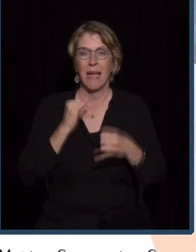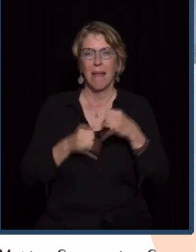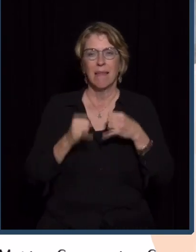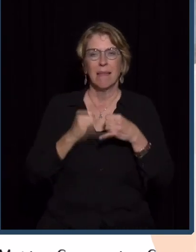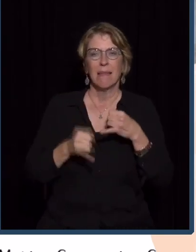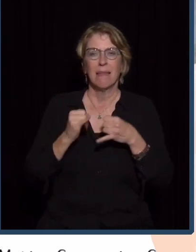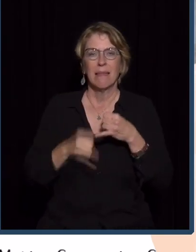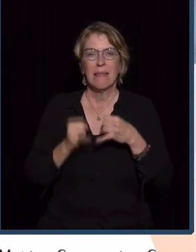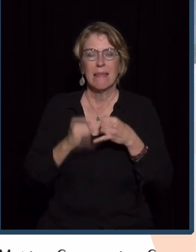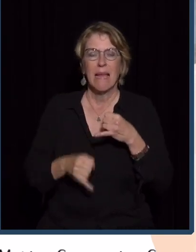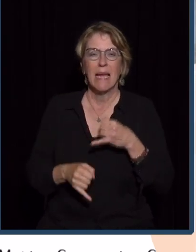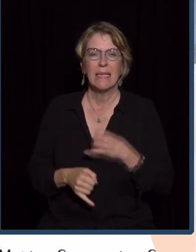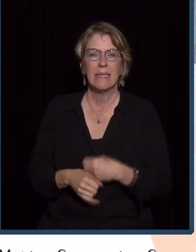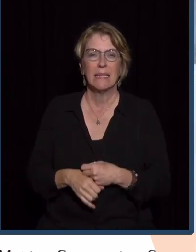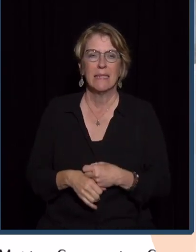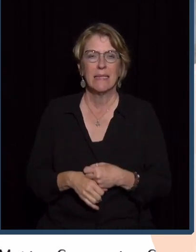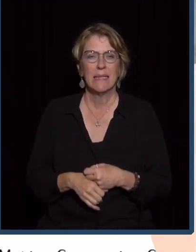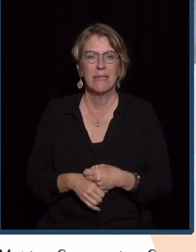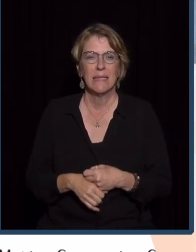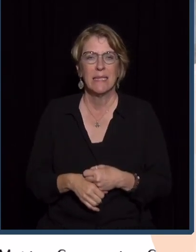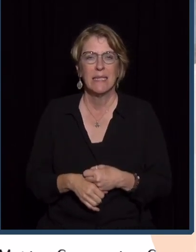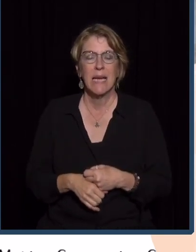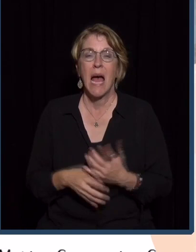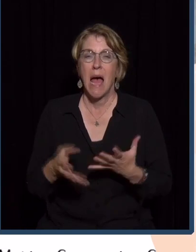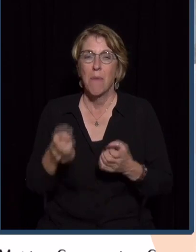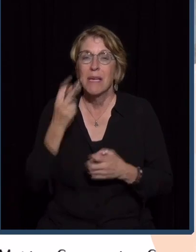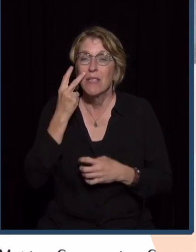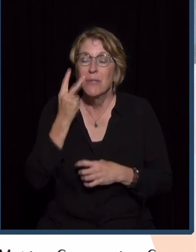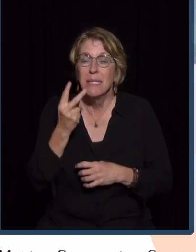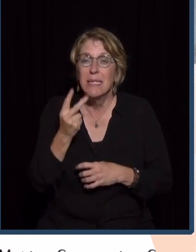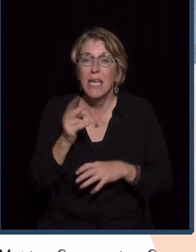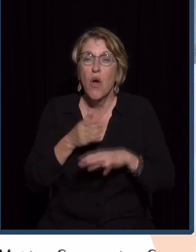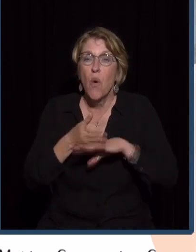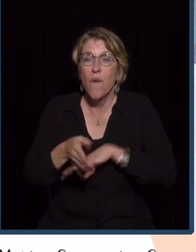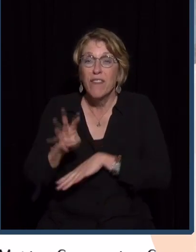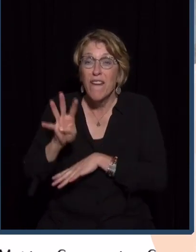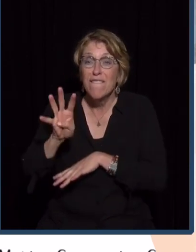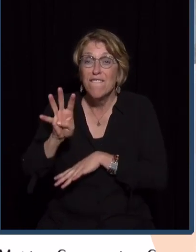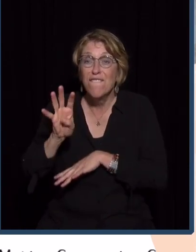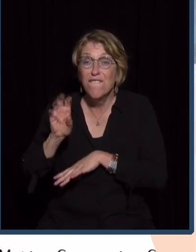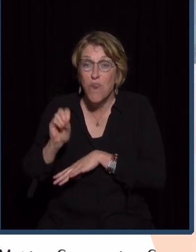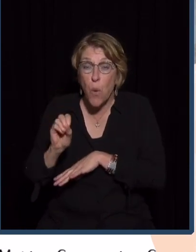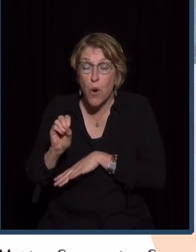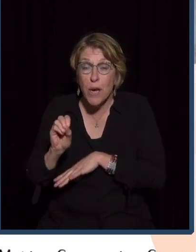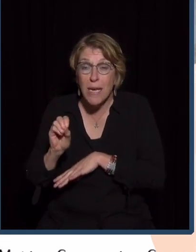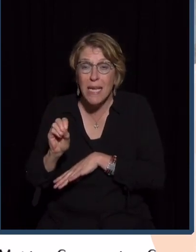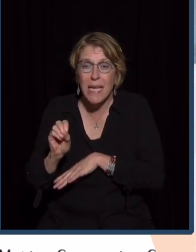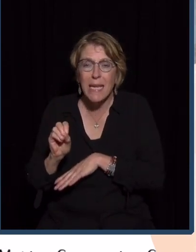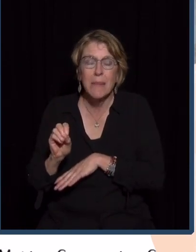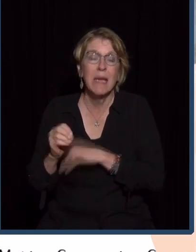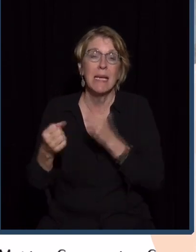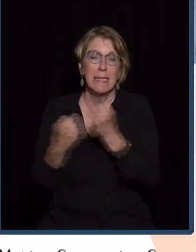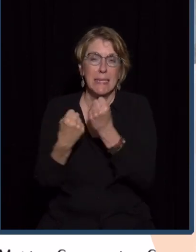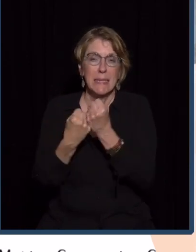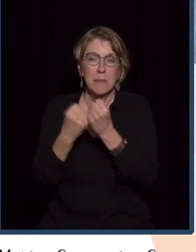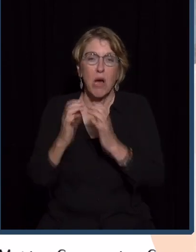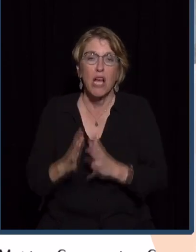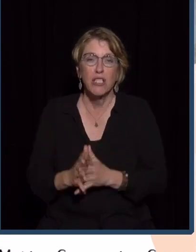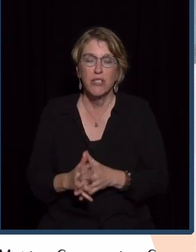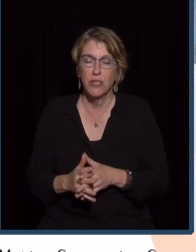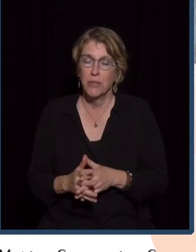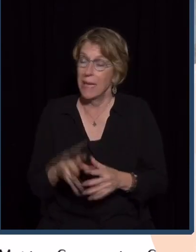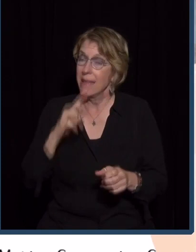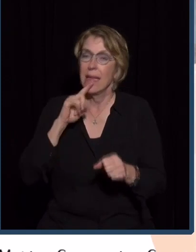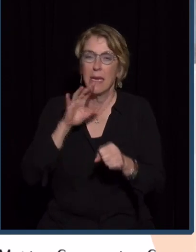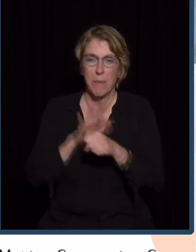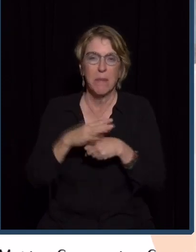love for you to take a look at the over 40 generous sponsors in the sponsor tab who have made a commitment to